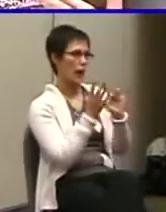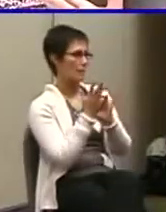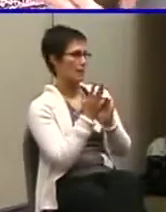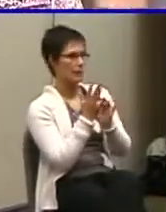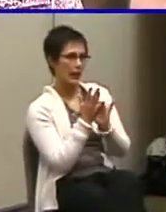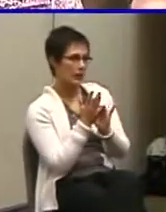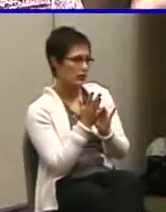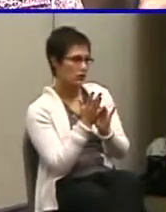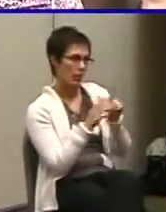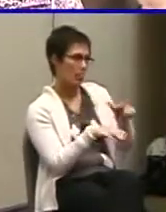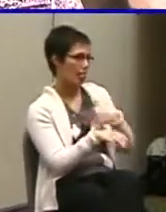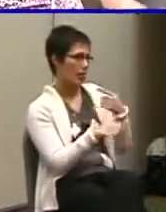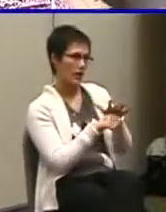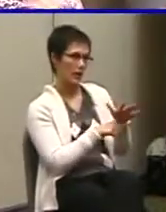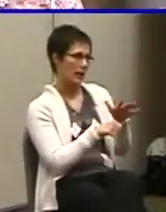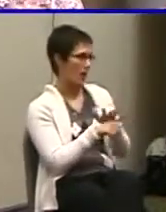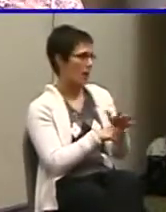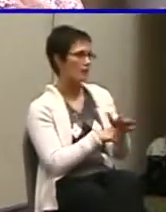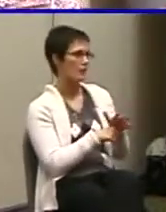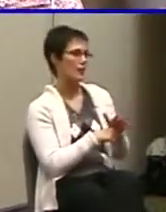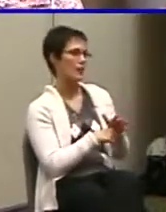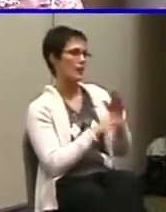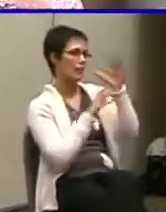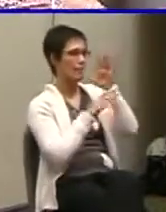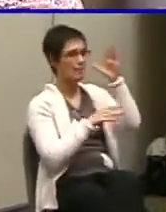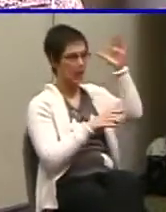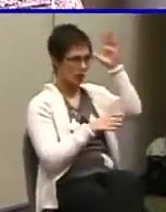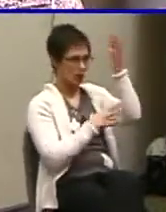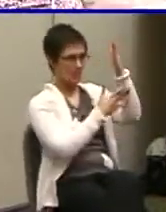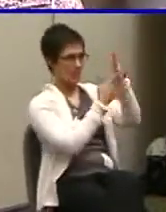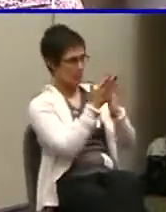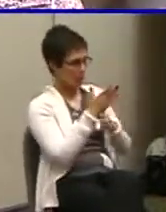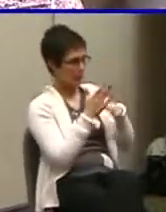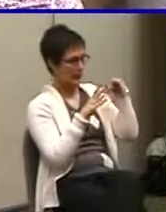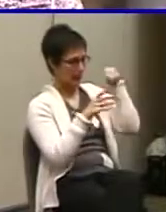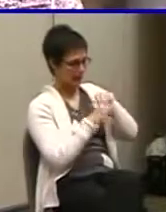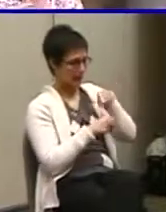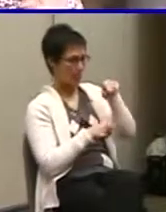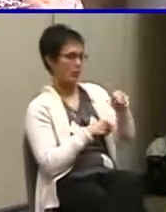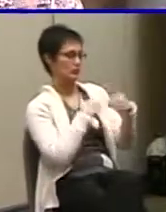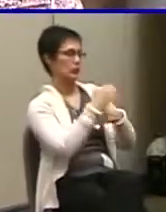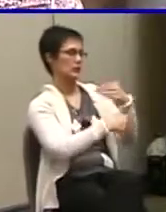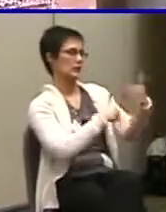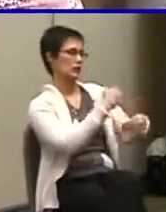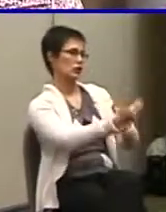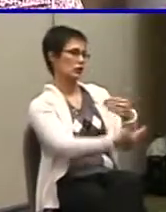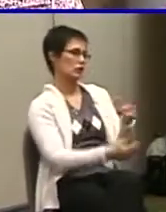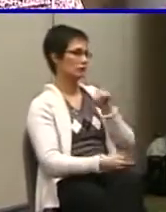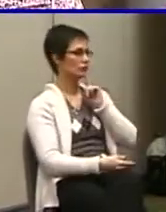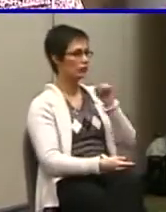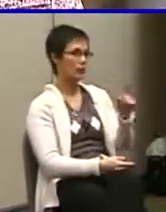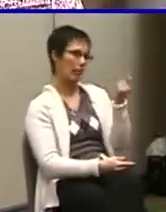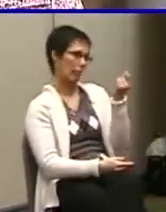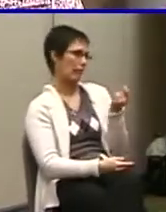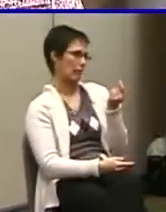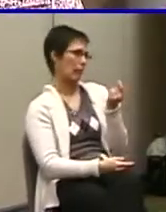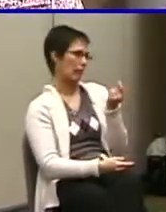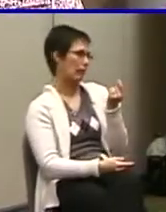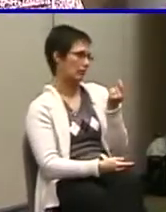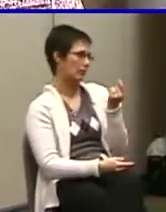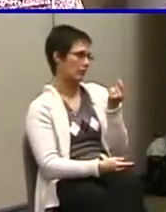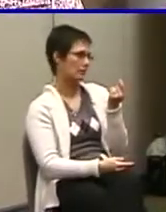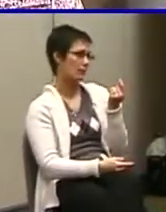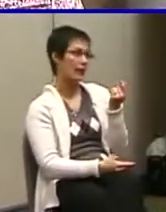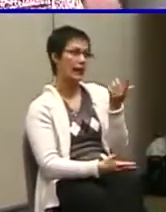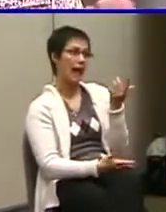perhaps long enough. I mean, their part in this whole procedure, is little. And yet if things